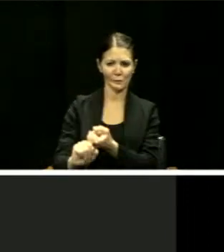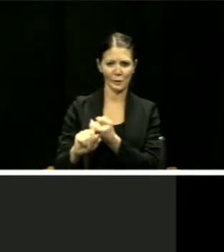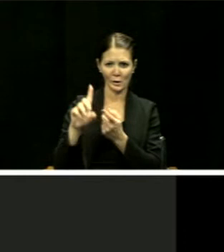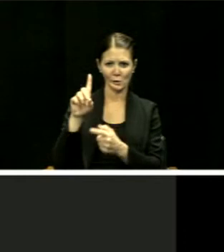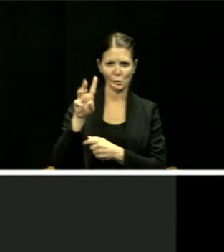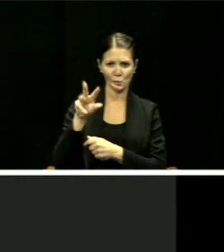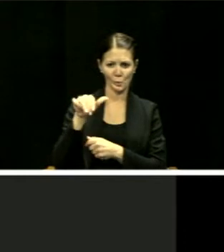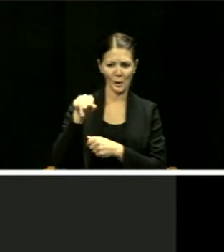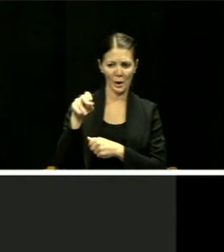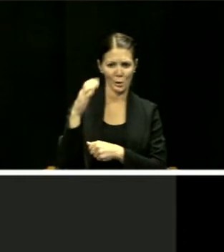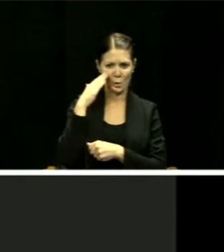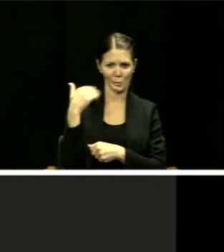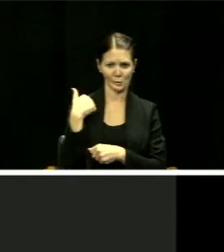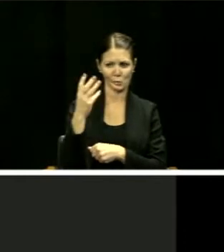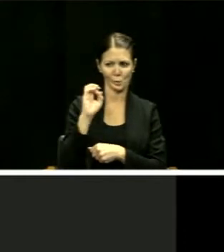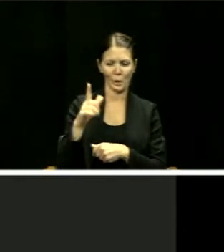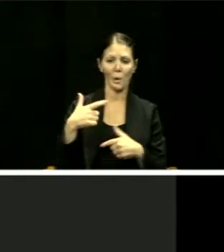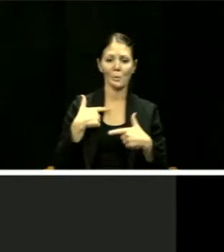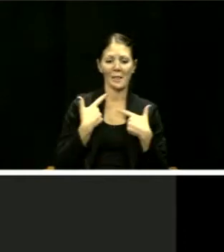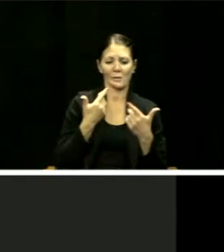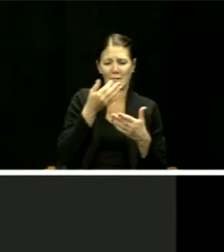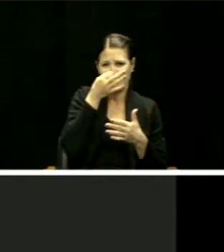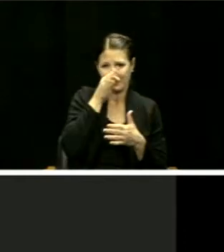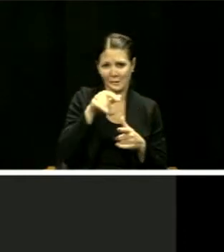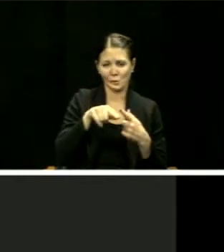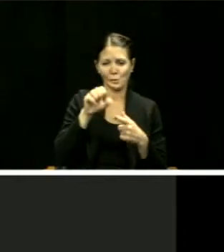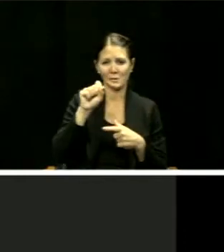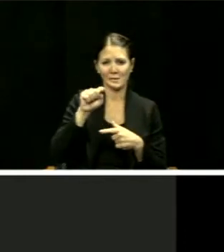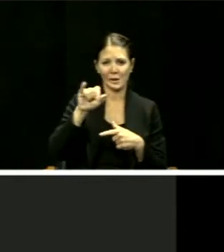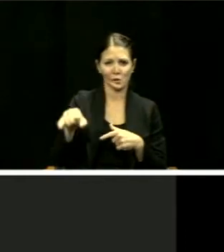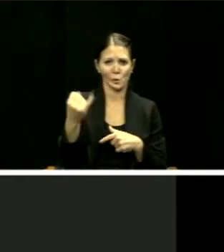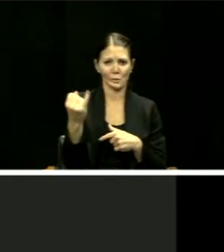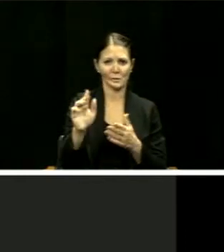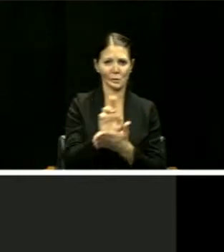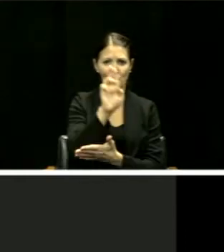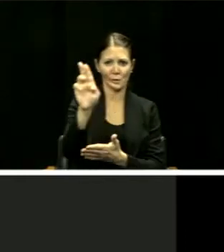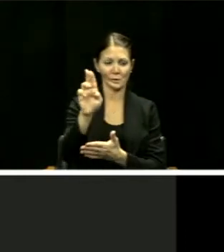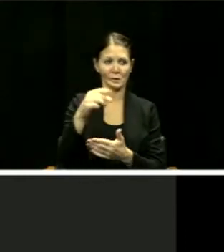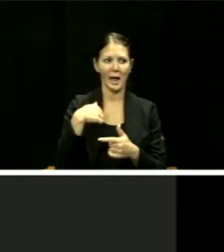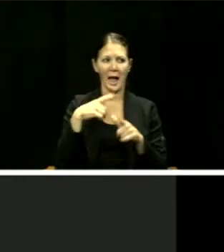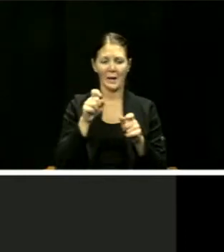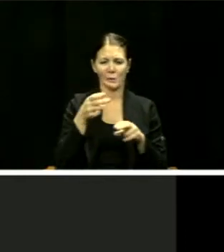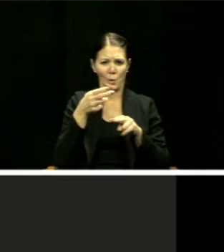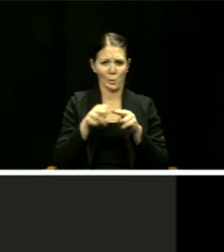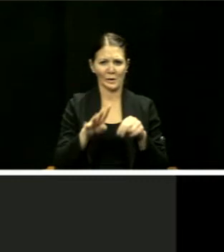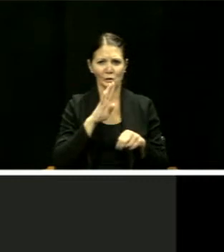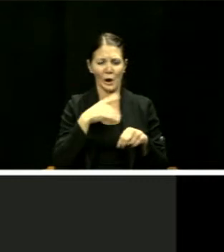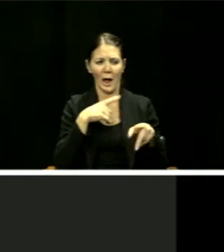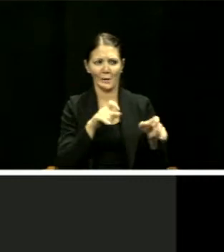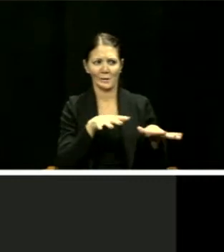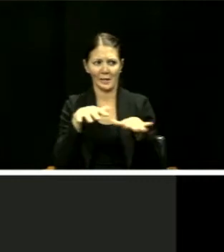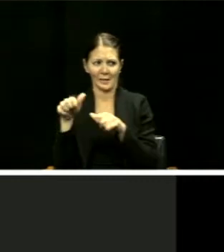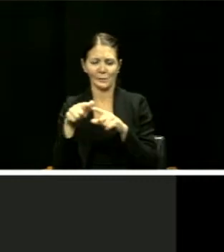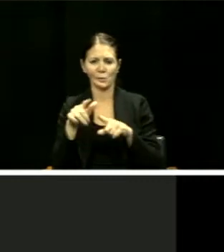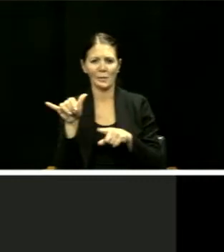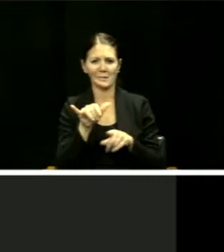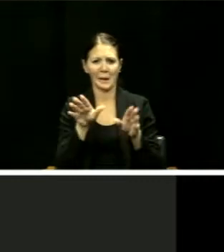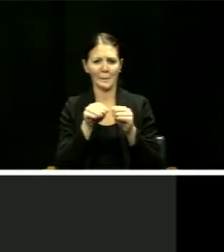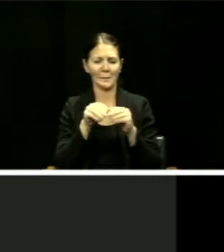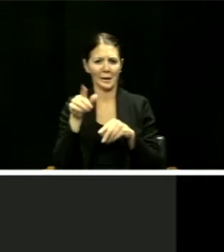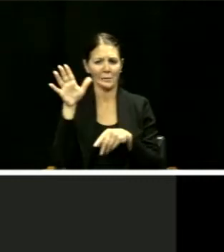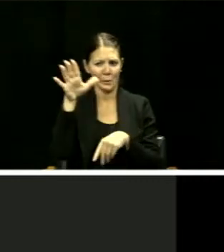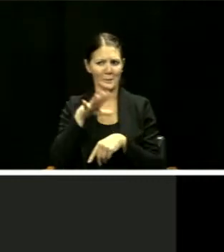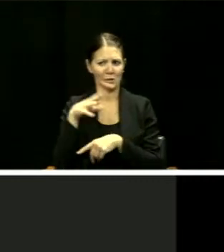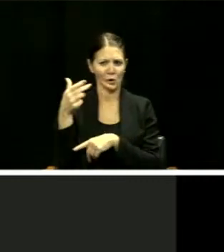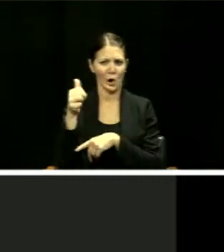right by St. Joseph's University. I have to make a quick comment because I'm going to the same meeting that Mr. Hart is, and my wife will take over. There's a pipe that